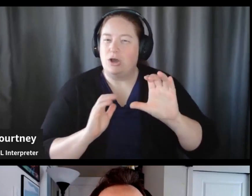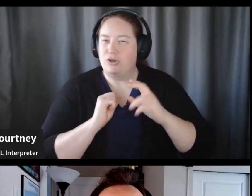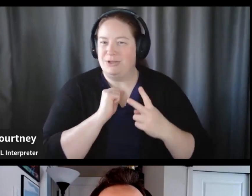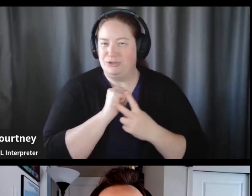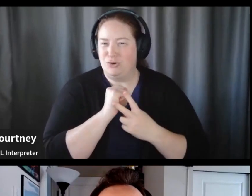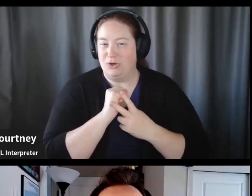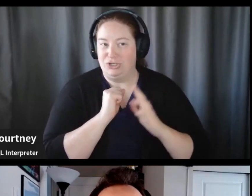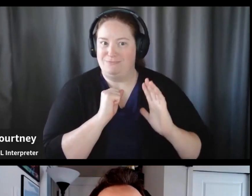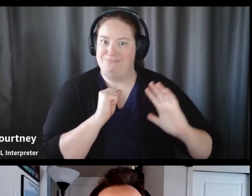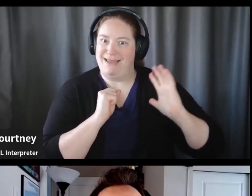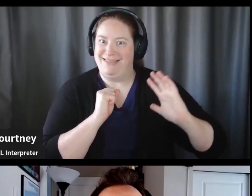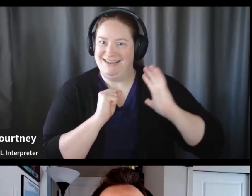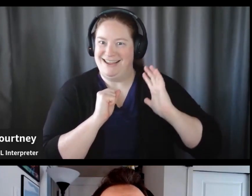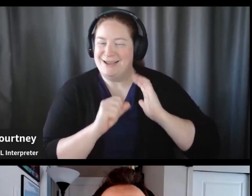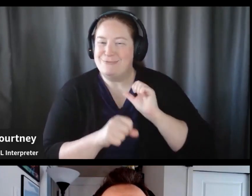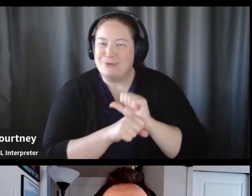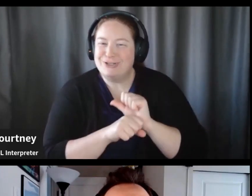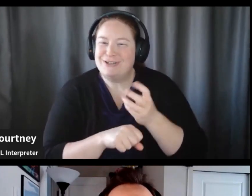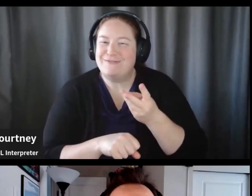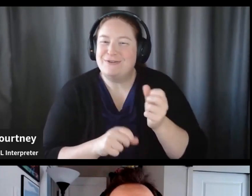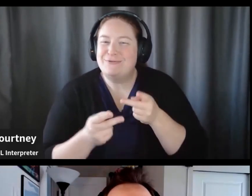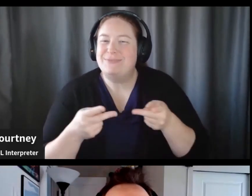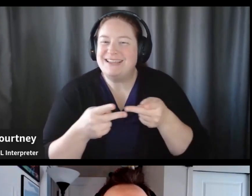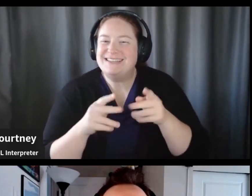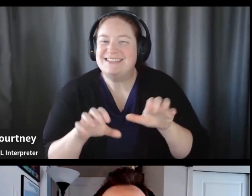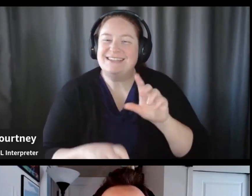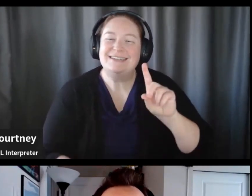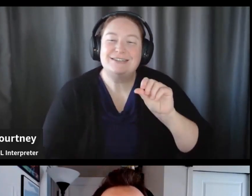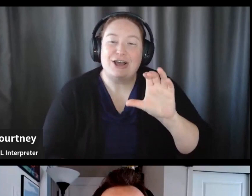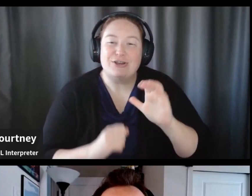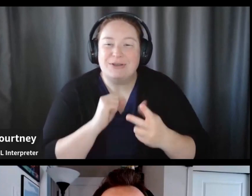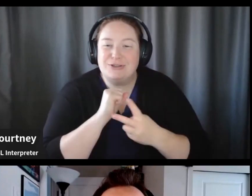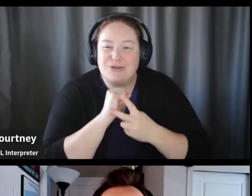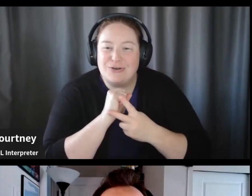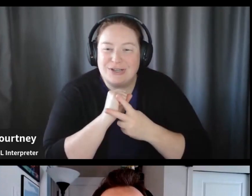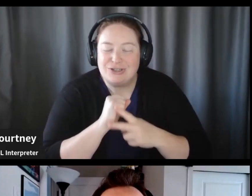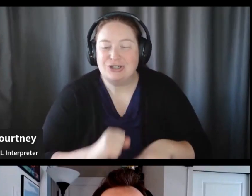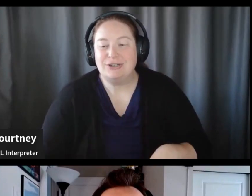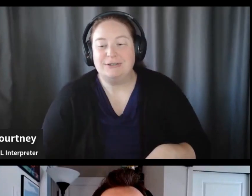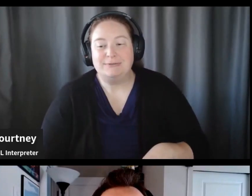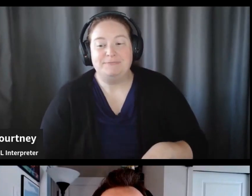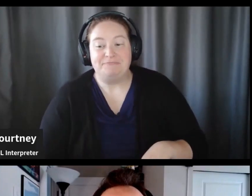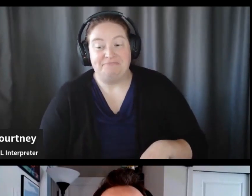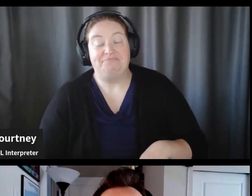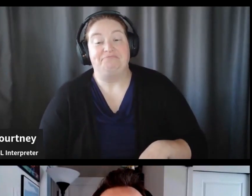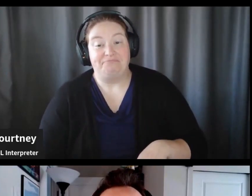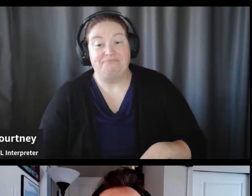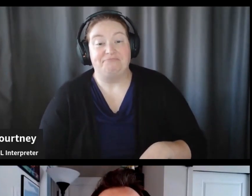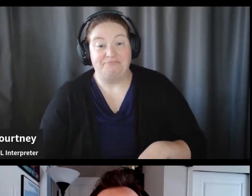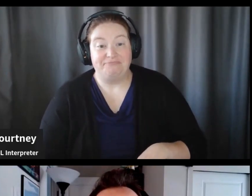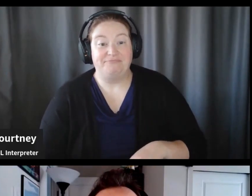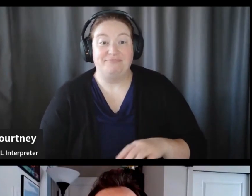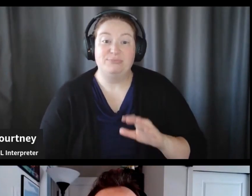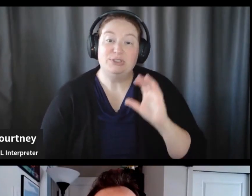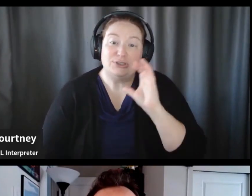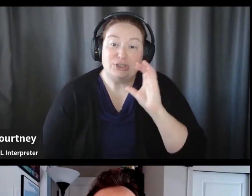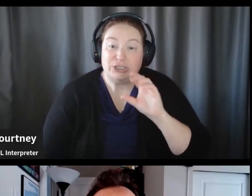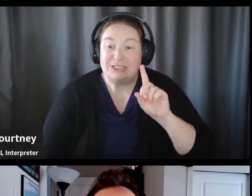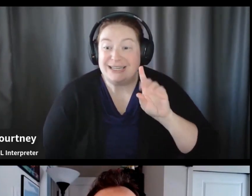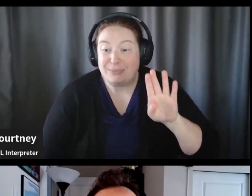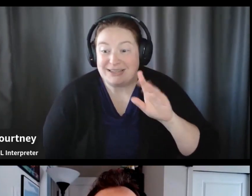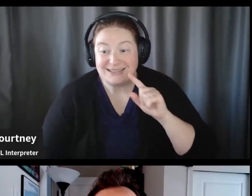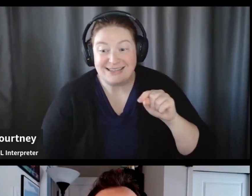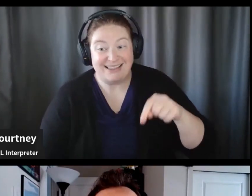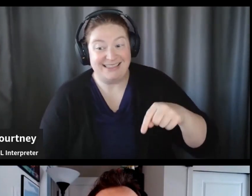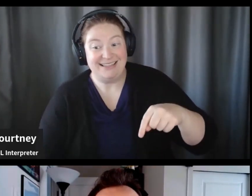day. Worked at a few places that did document storage, and this was like search databases like this were